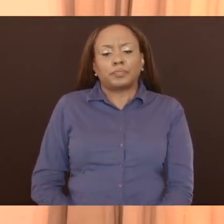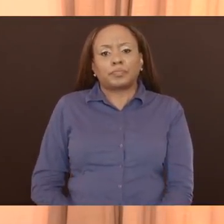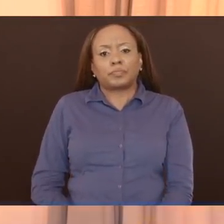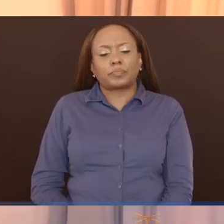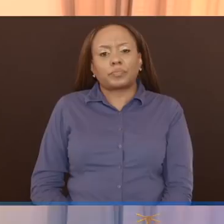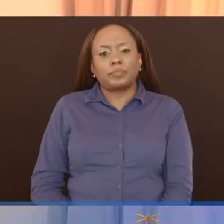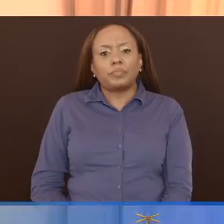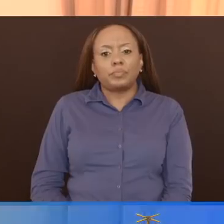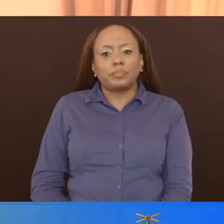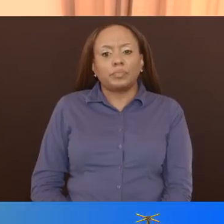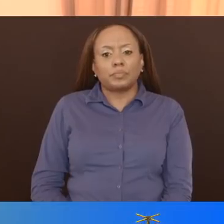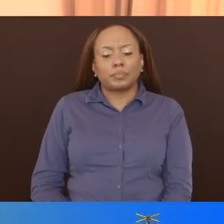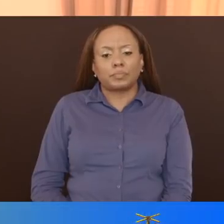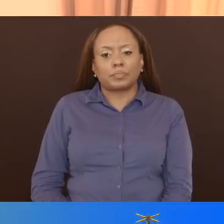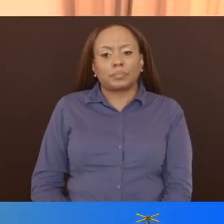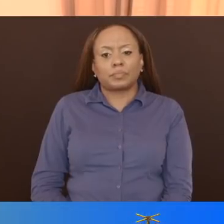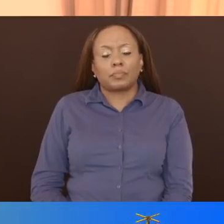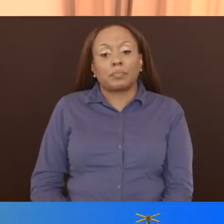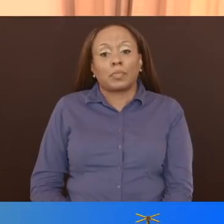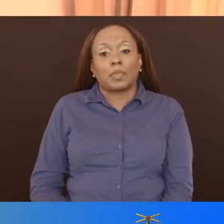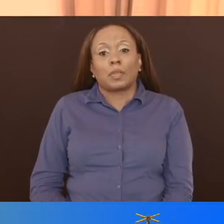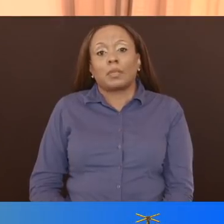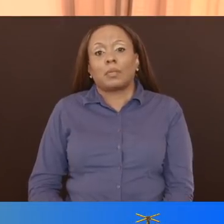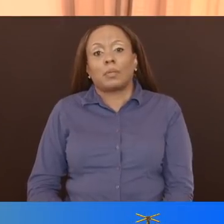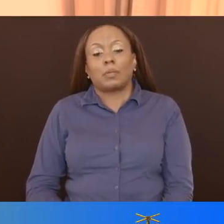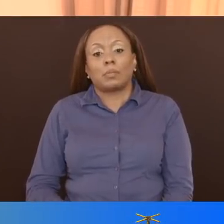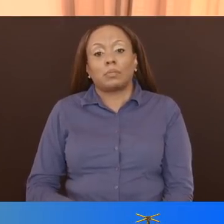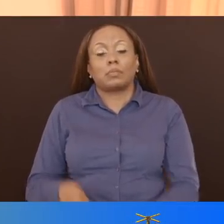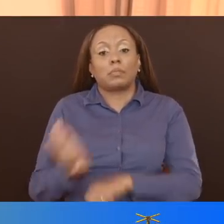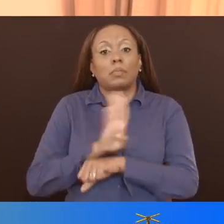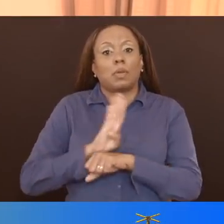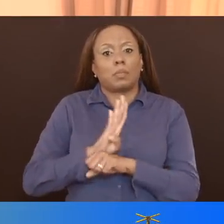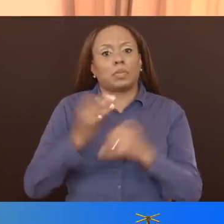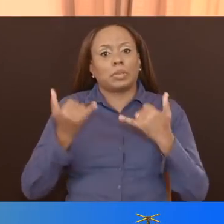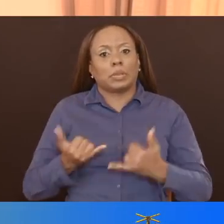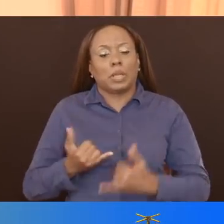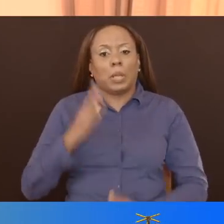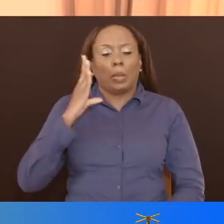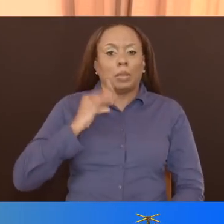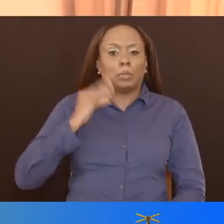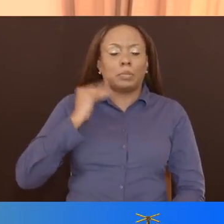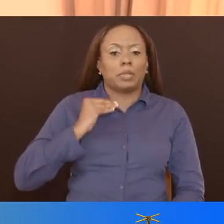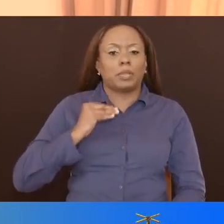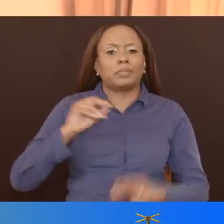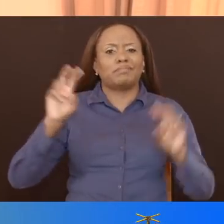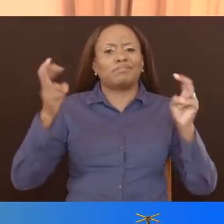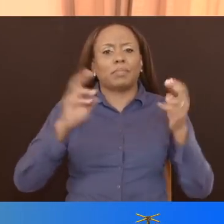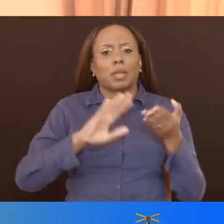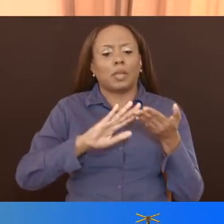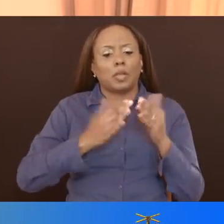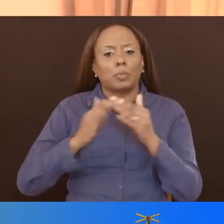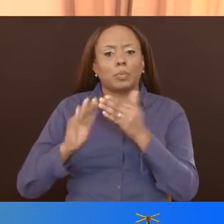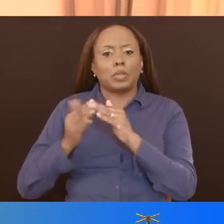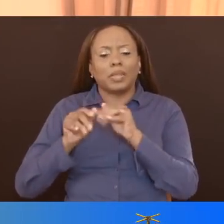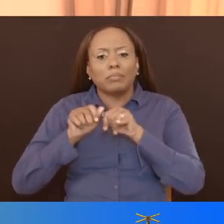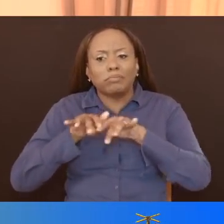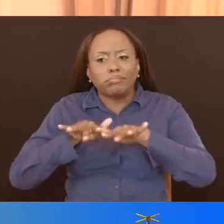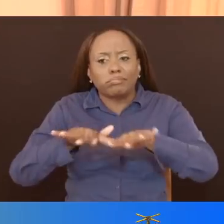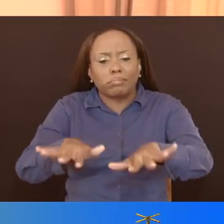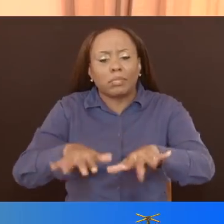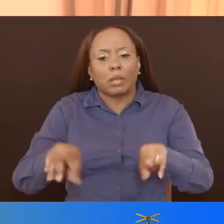of the ongoing community transmission which we are experiencing at this time, and of course the circulation of the